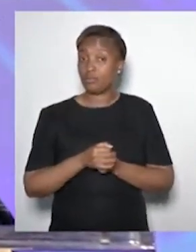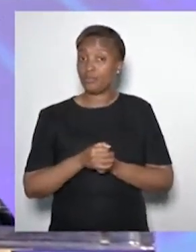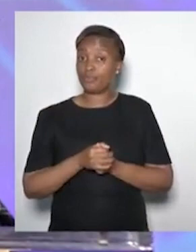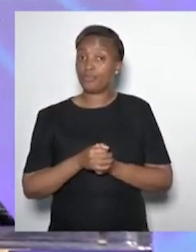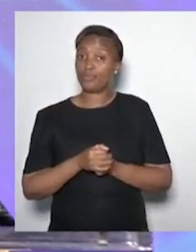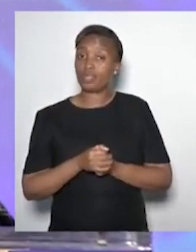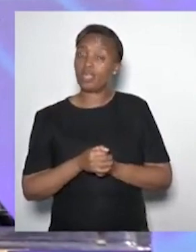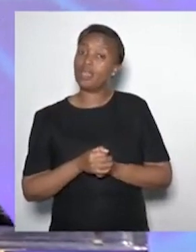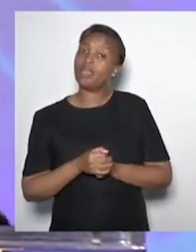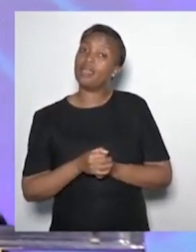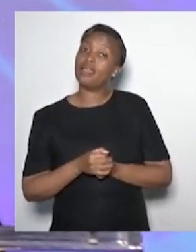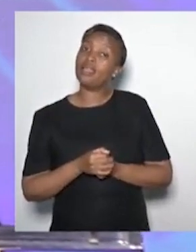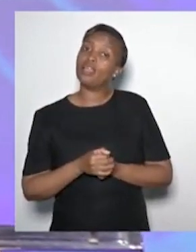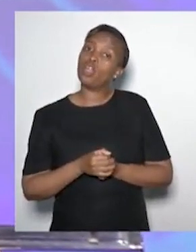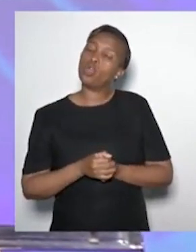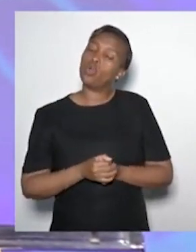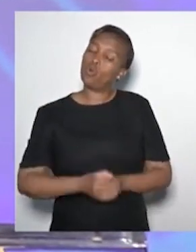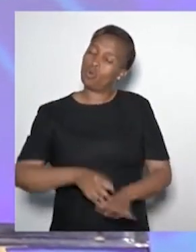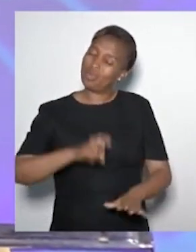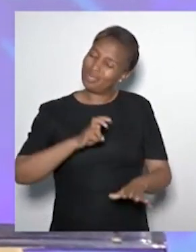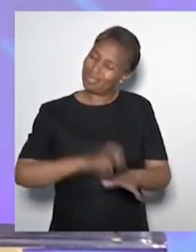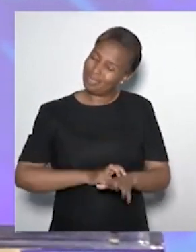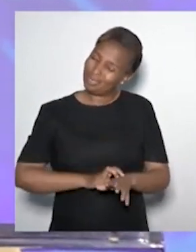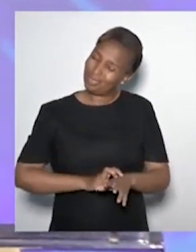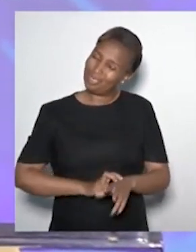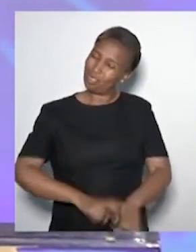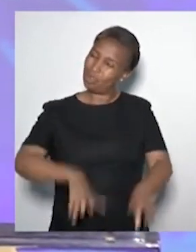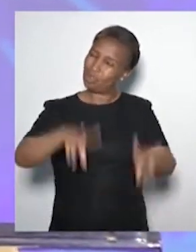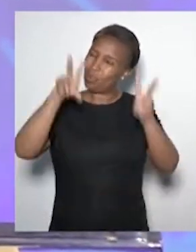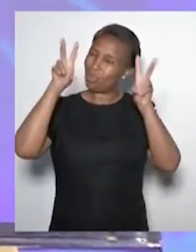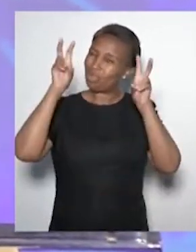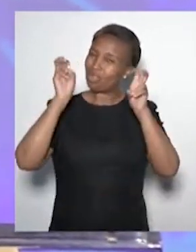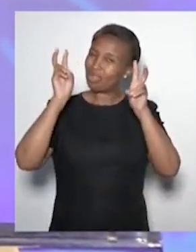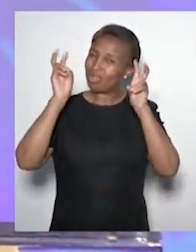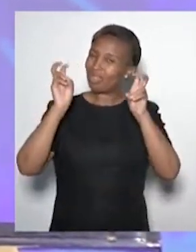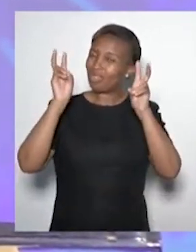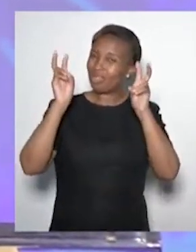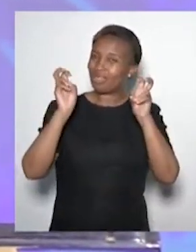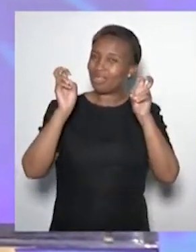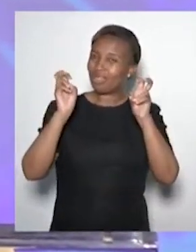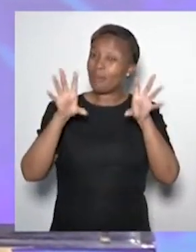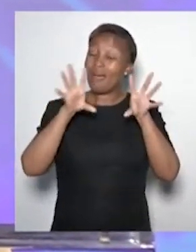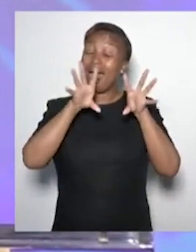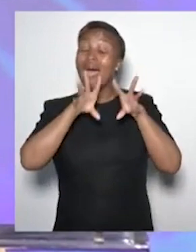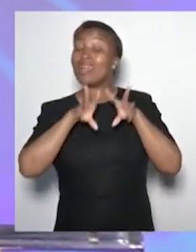we must take the theme of this conference very seriously.